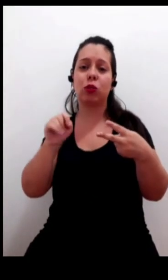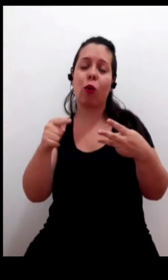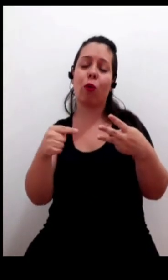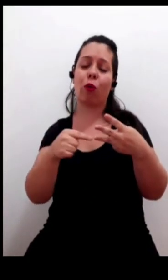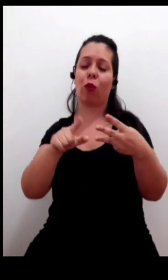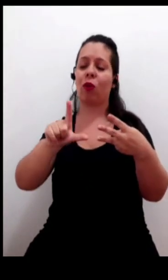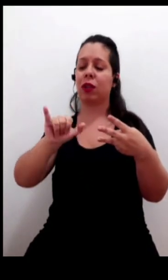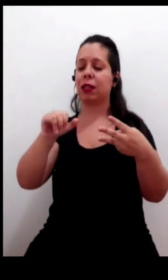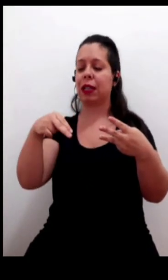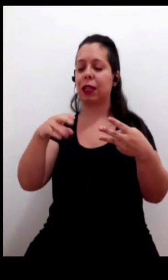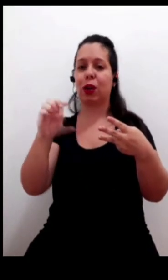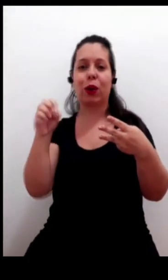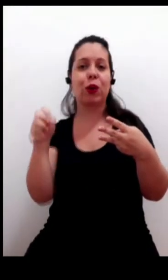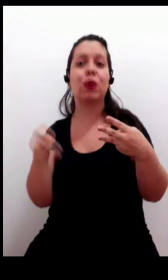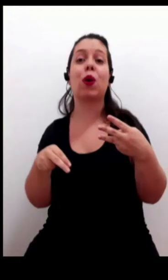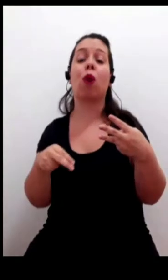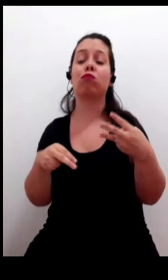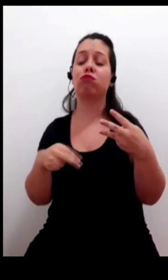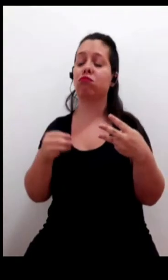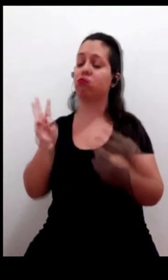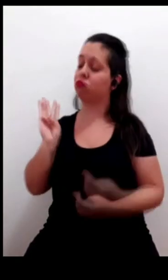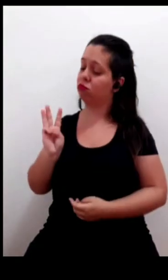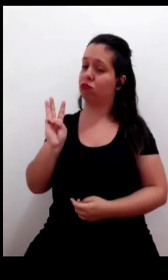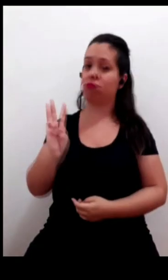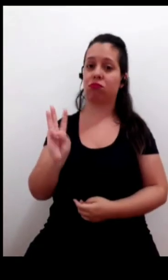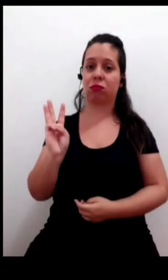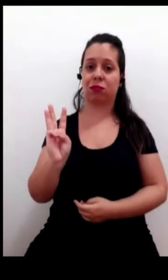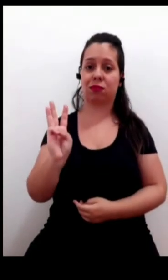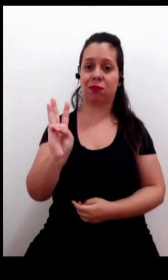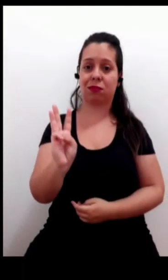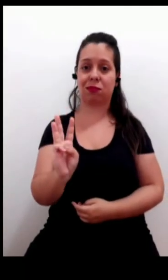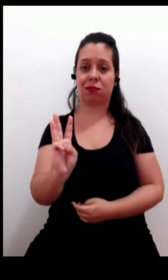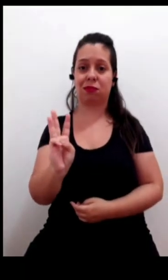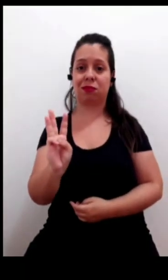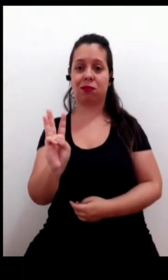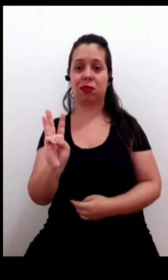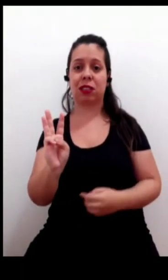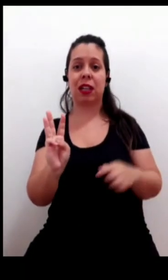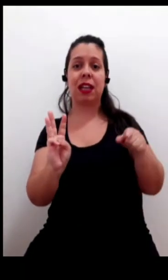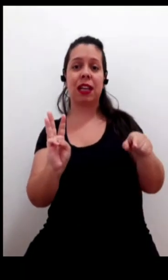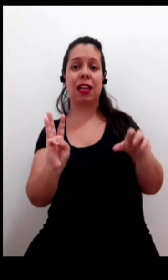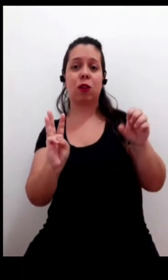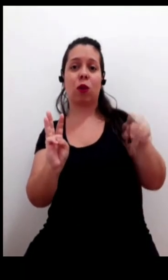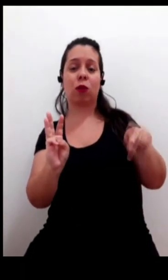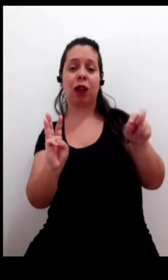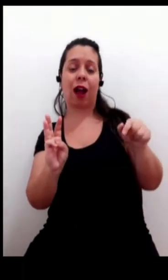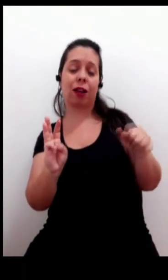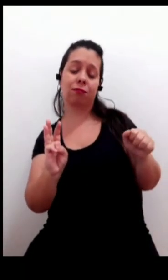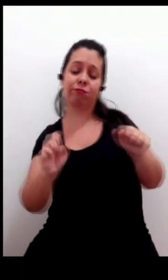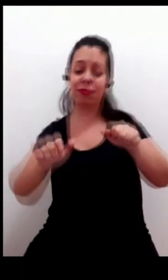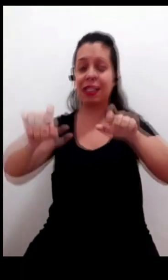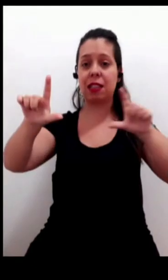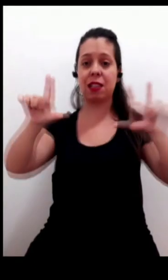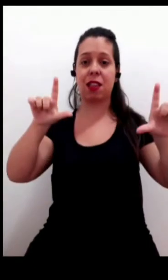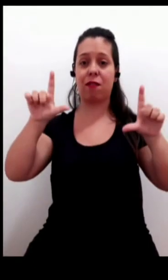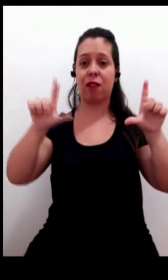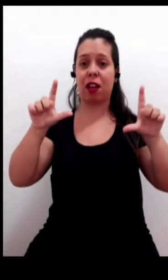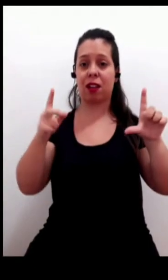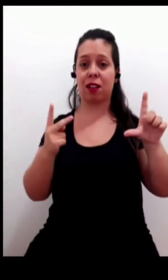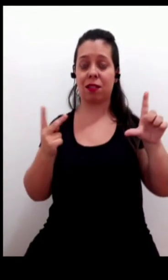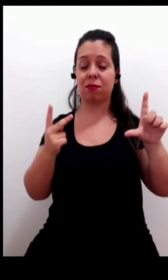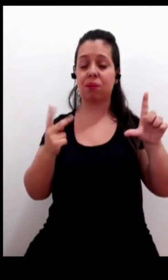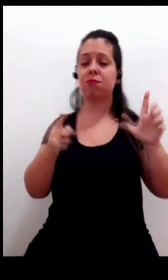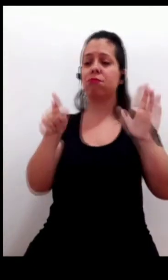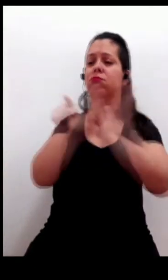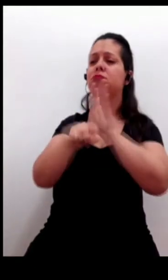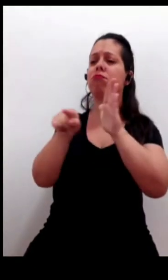and Walter Cronkite put them on Channel 2, to find out what they were